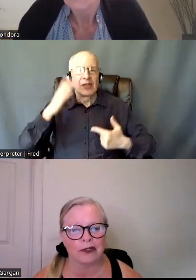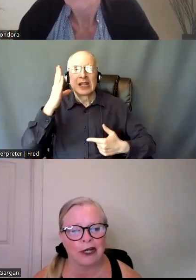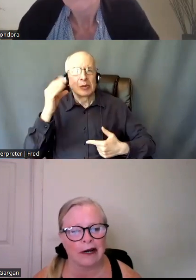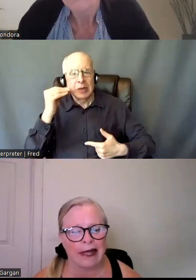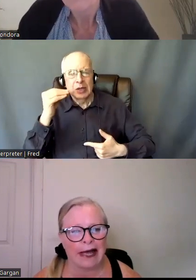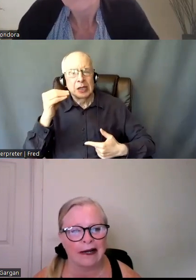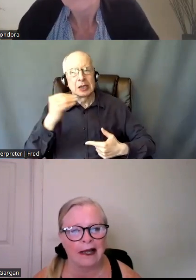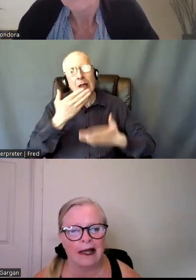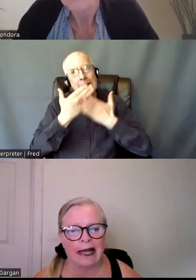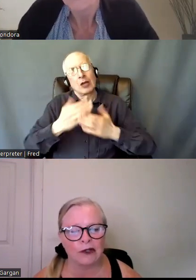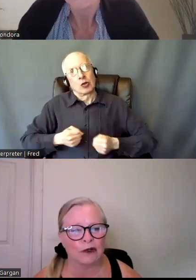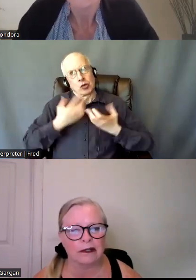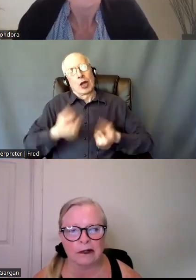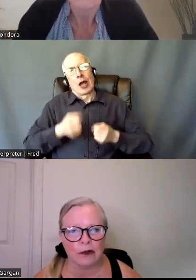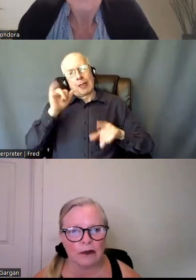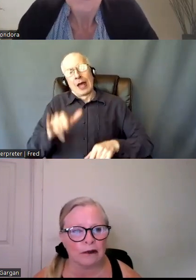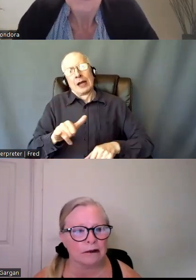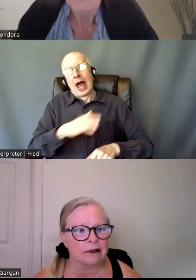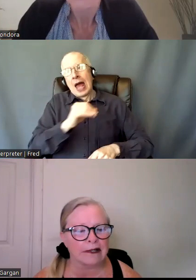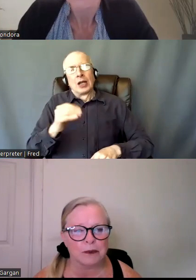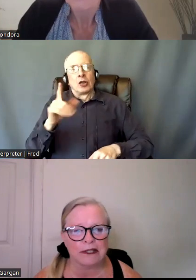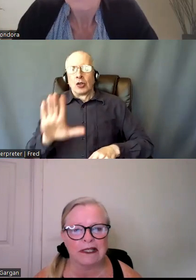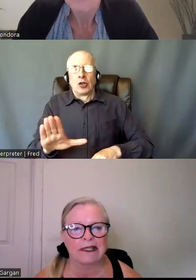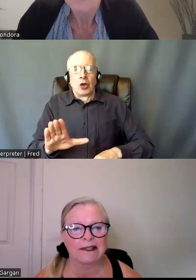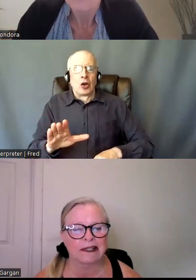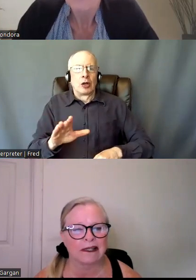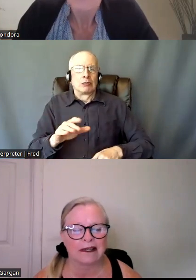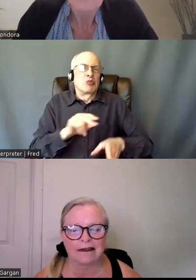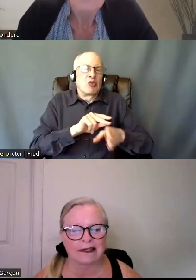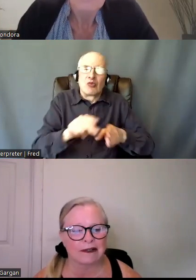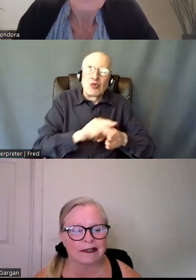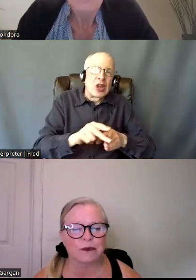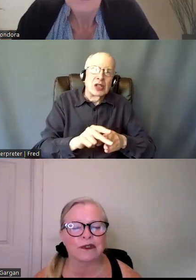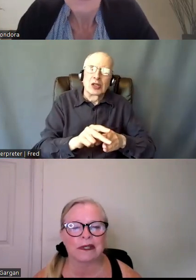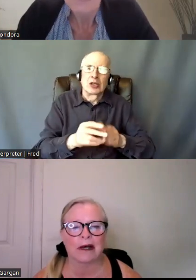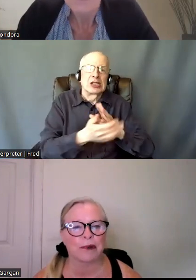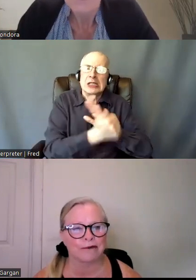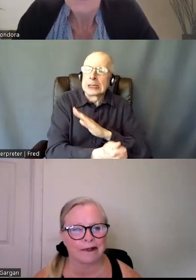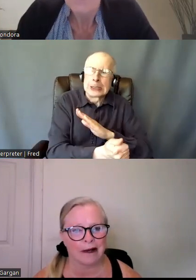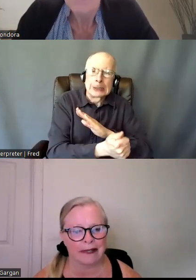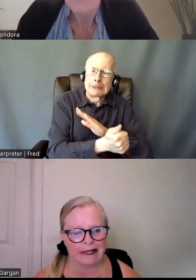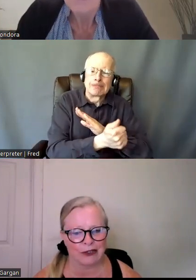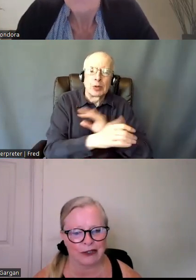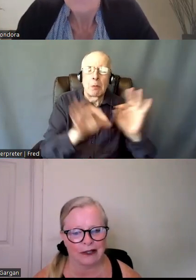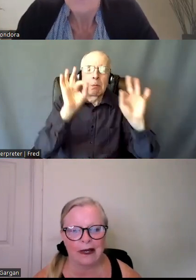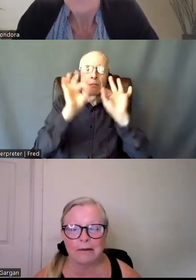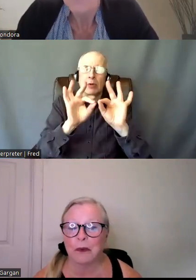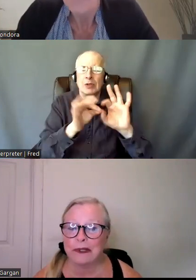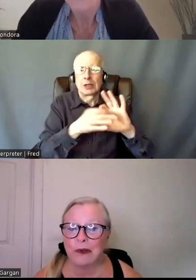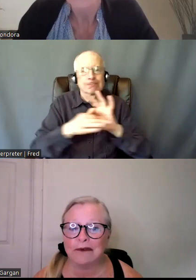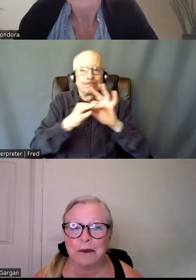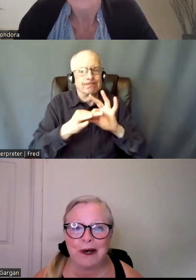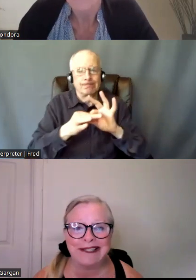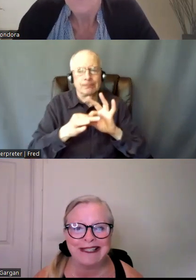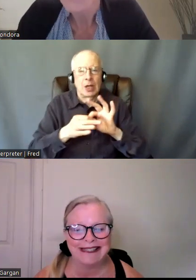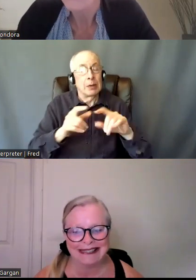willing to share that, and your clinical expertise, this was a perfect combination. But we do